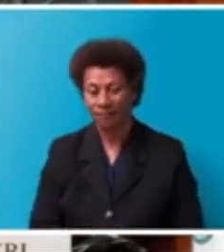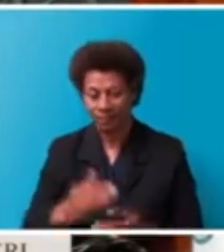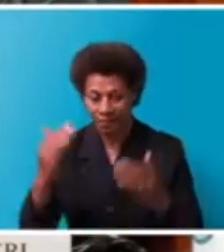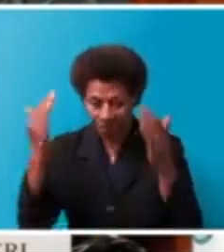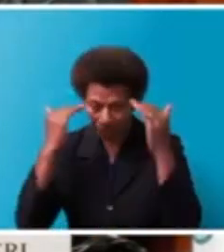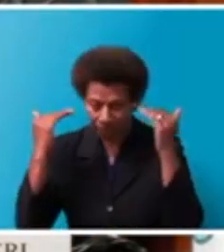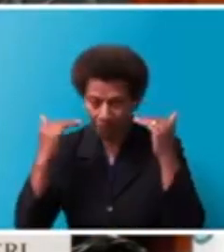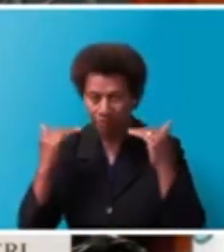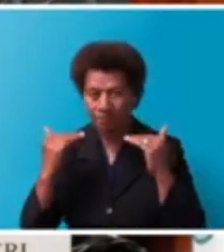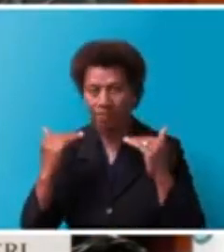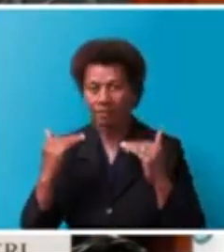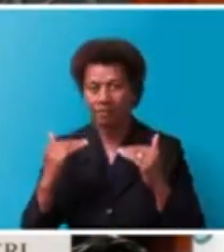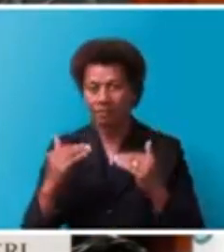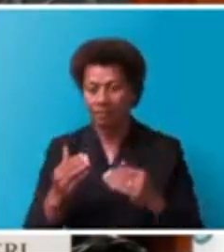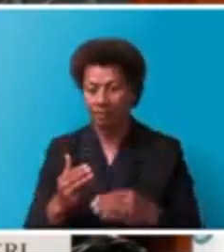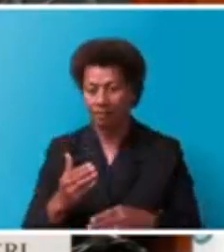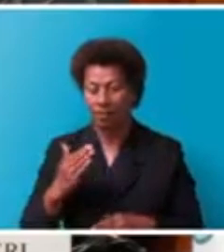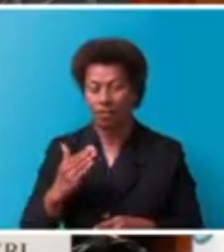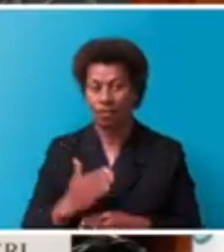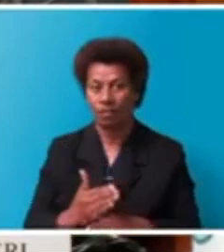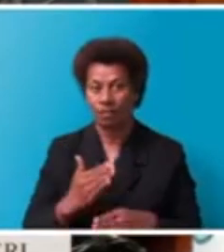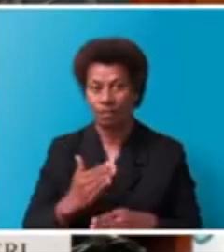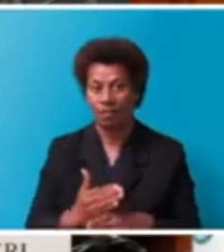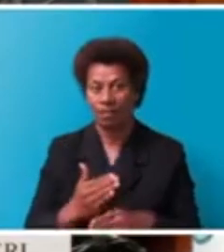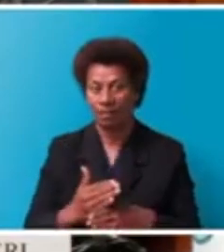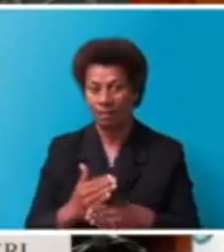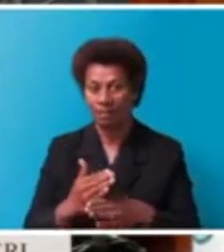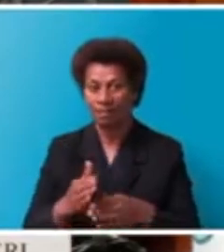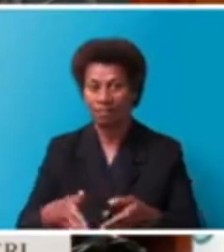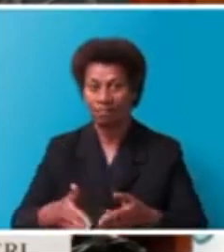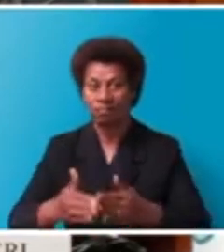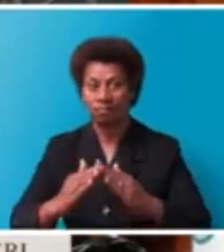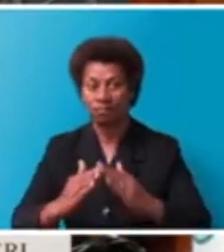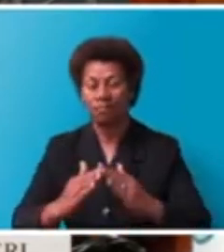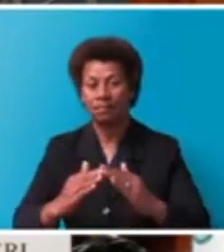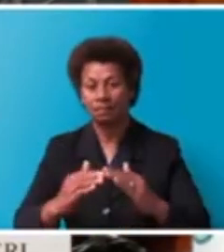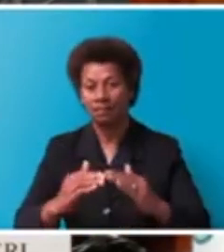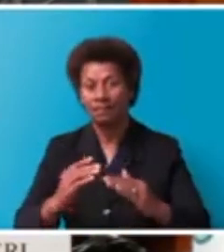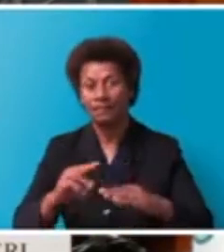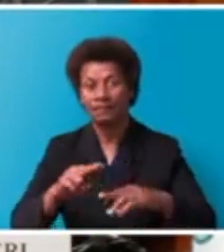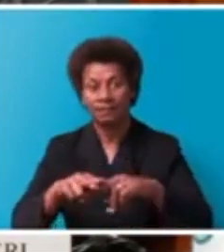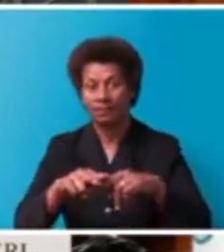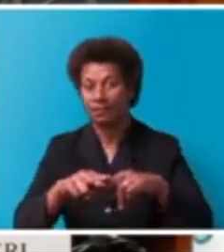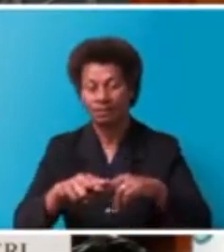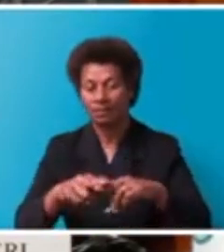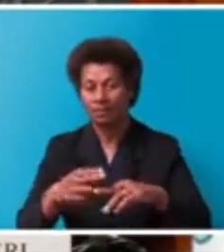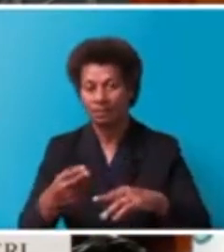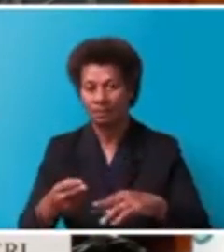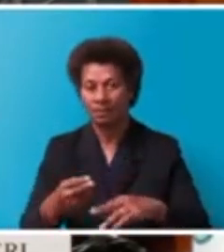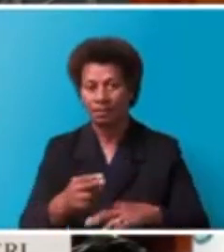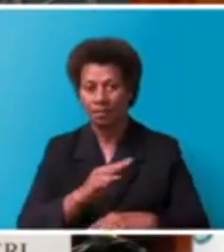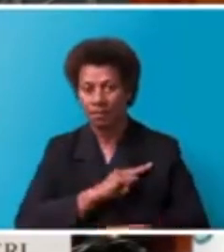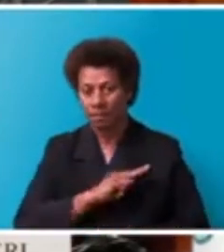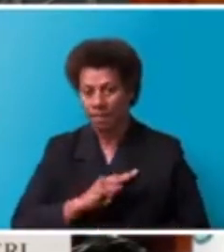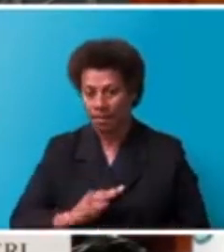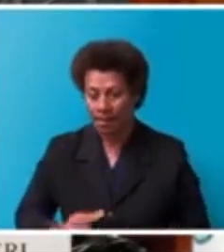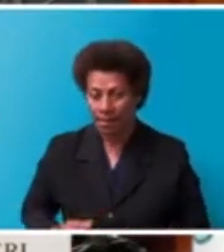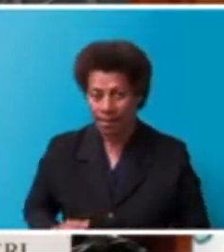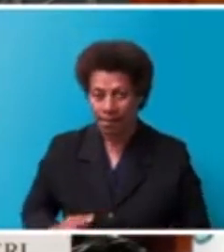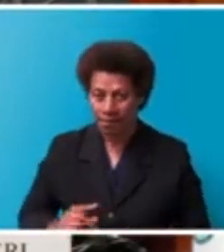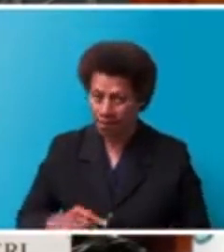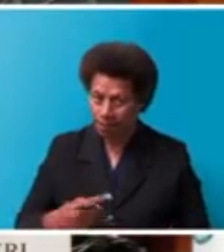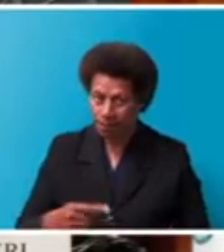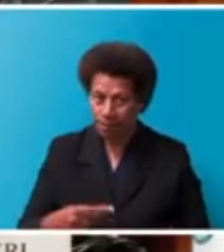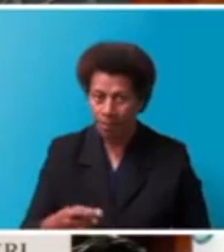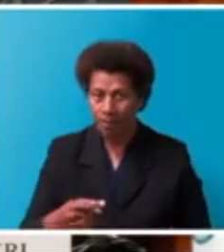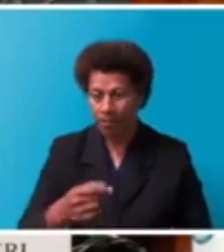the task of building a nation is a noble challenge and is continuous. Governments after